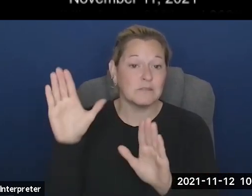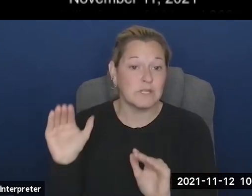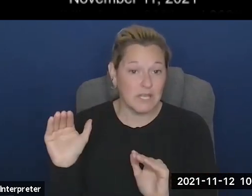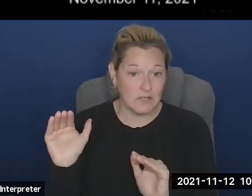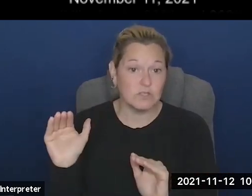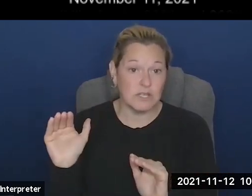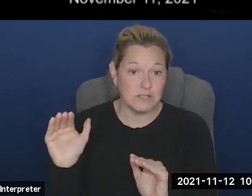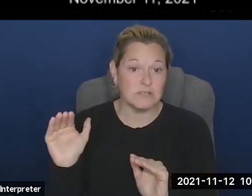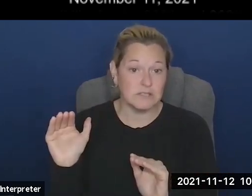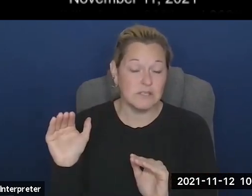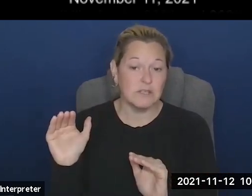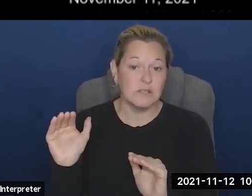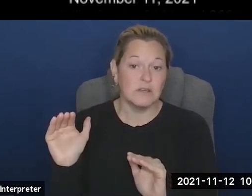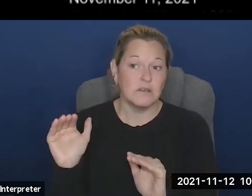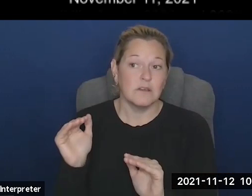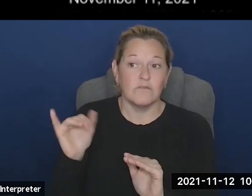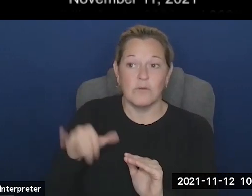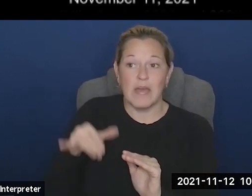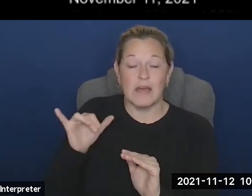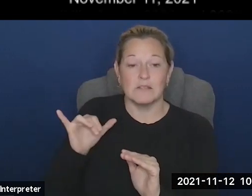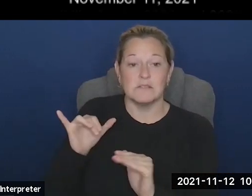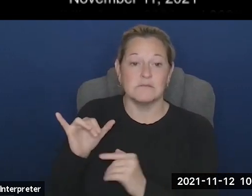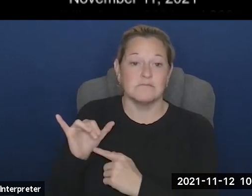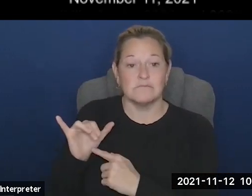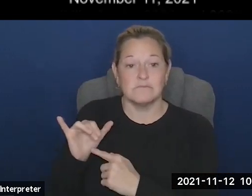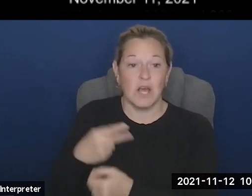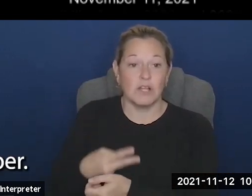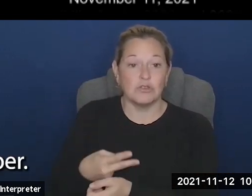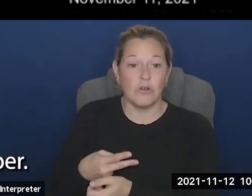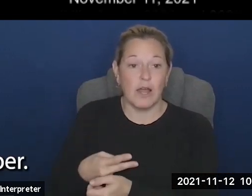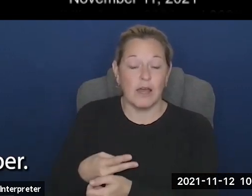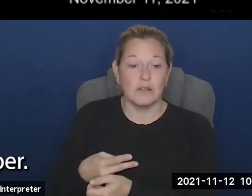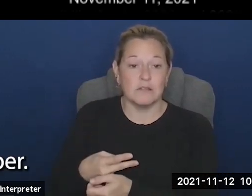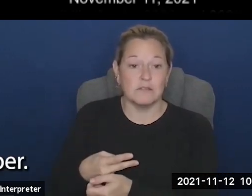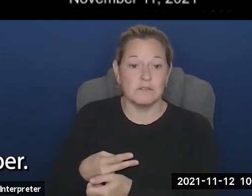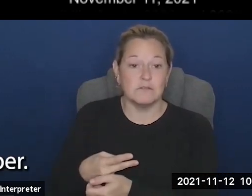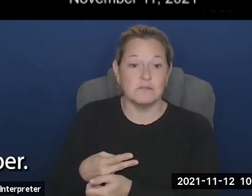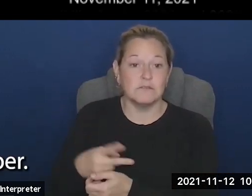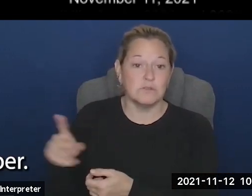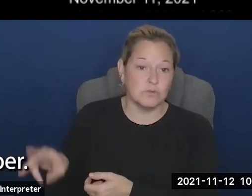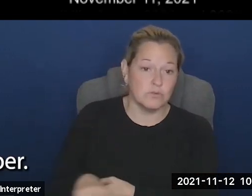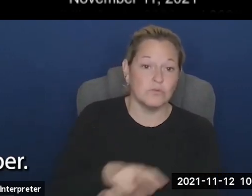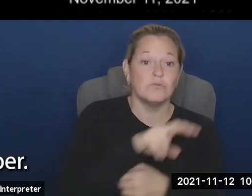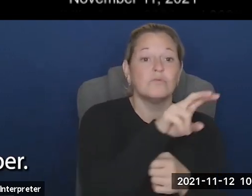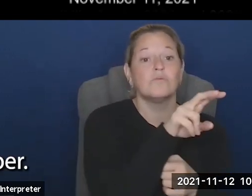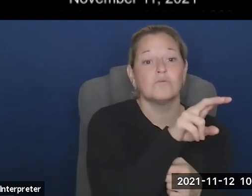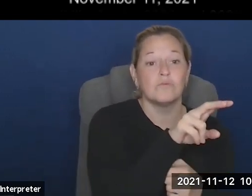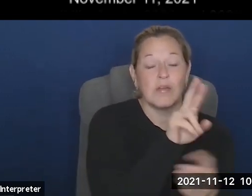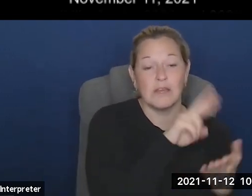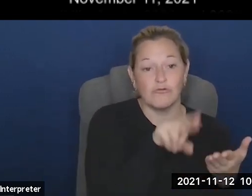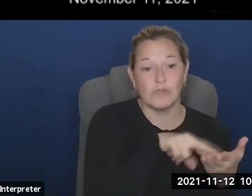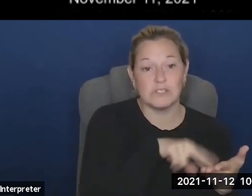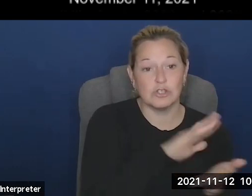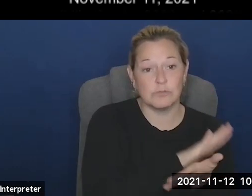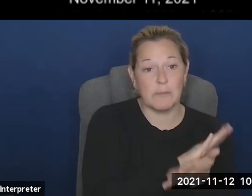moving from, you know, being an undergraduate to research writing, which is very different than writing an essay or a research paper.